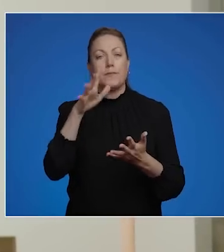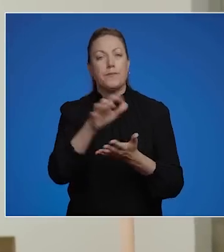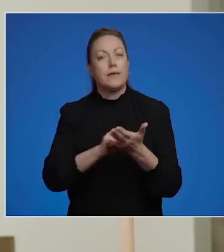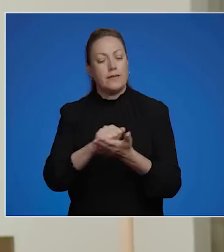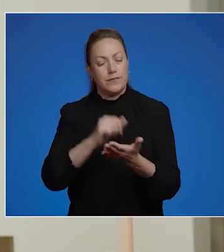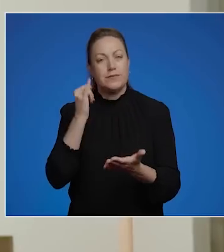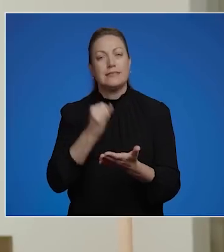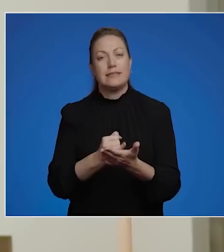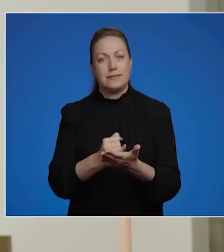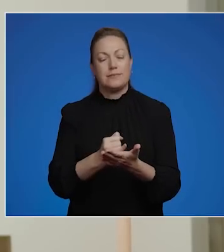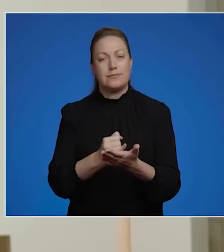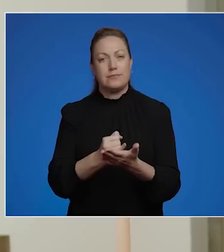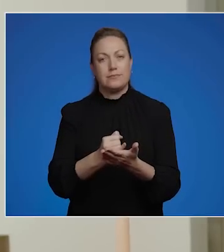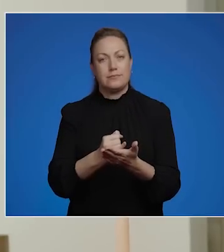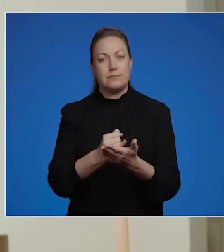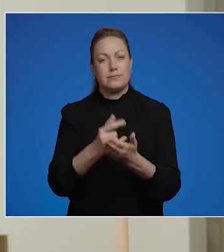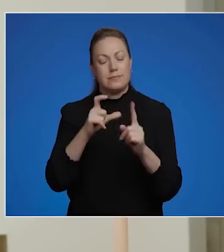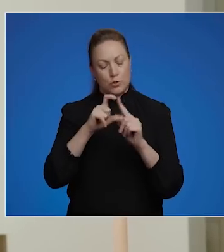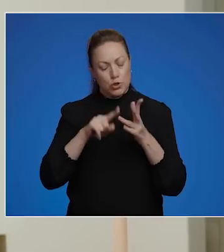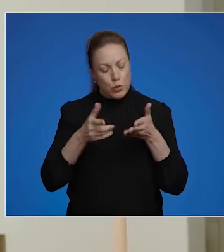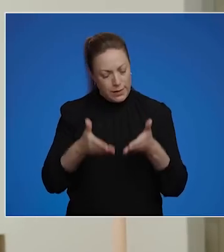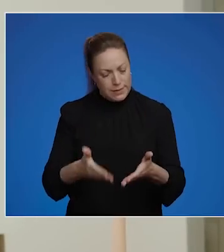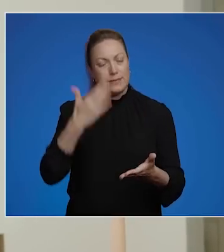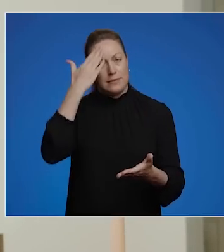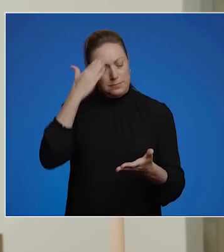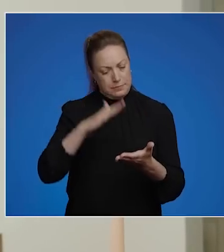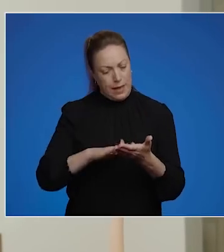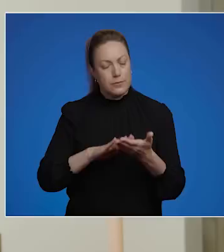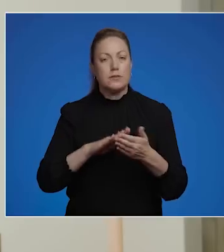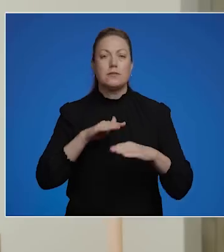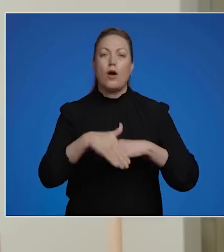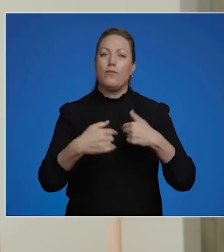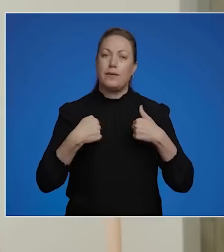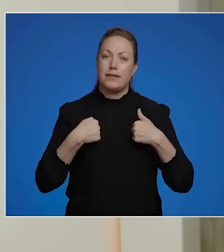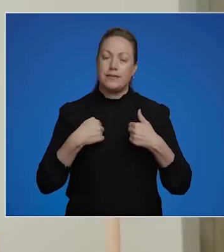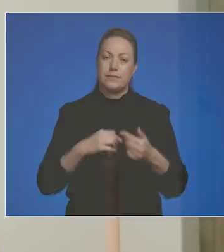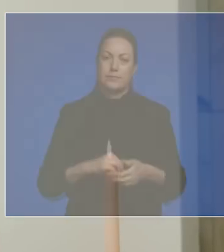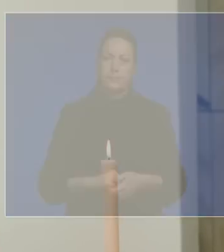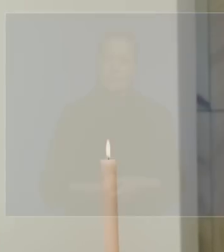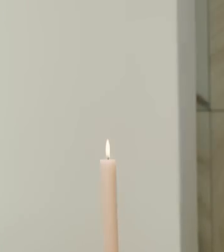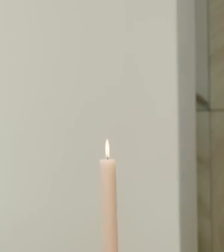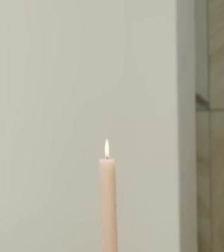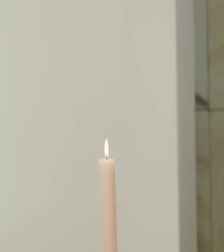for the forgiveness of sins. Do this in remembrance of me.